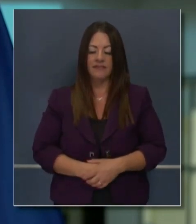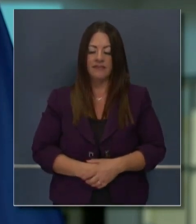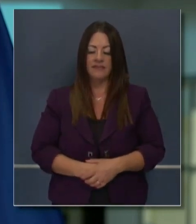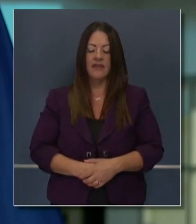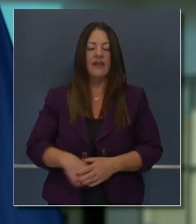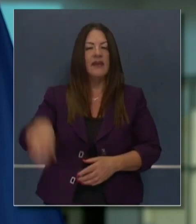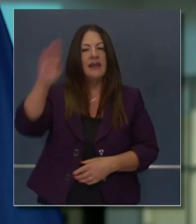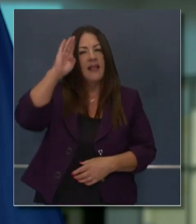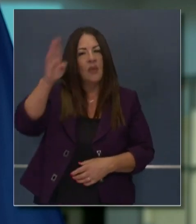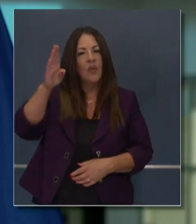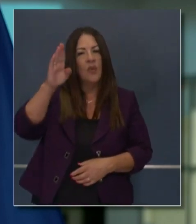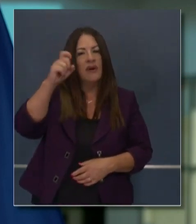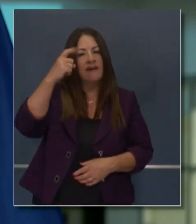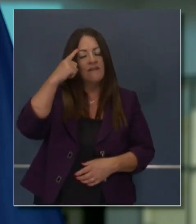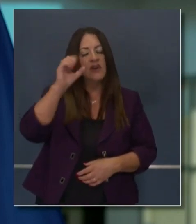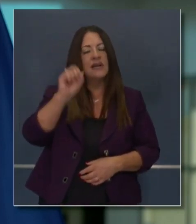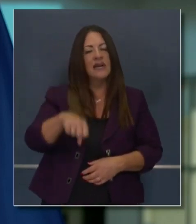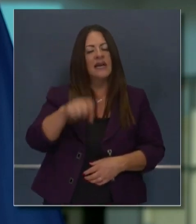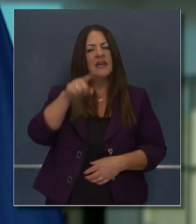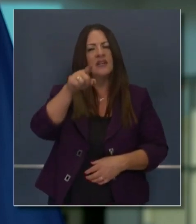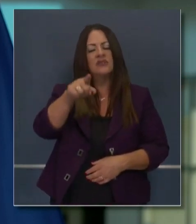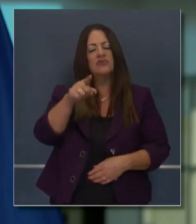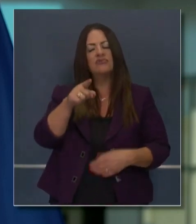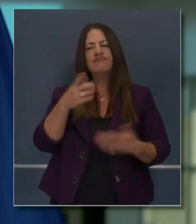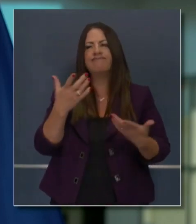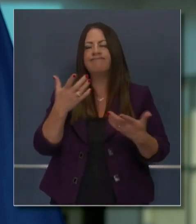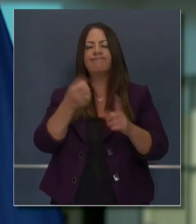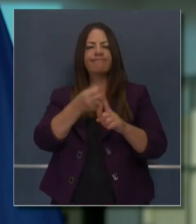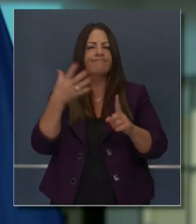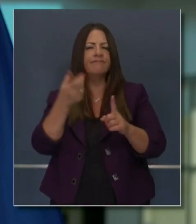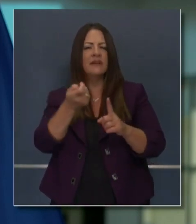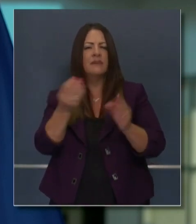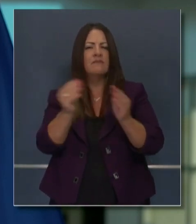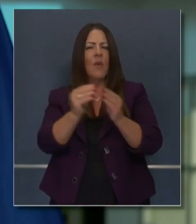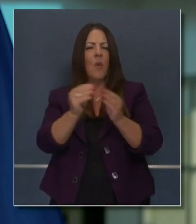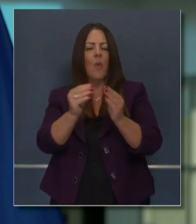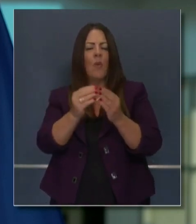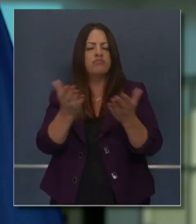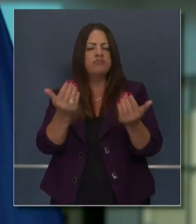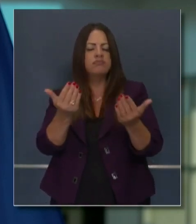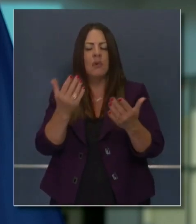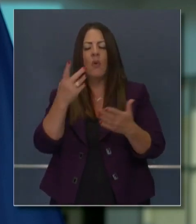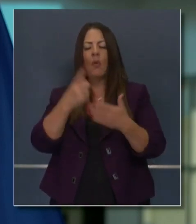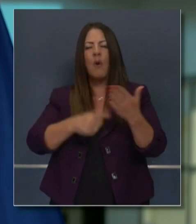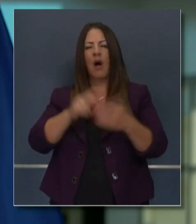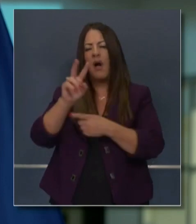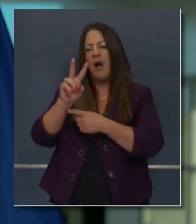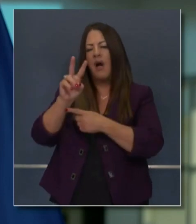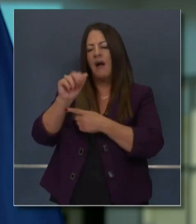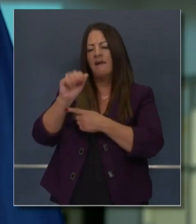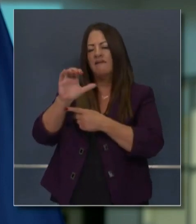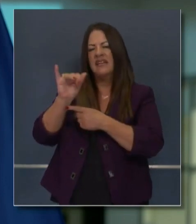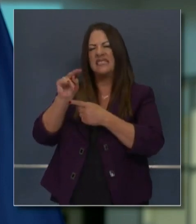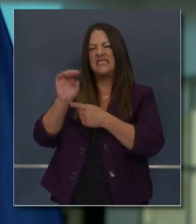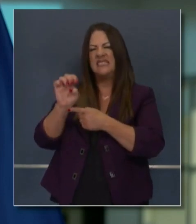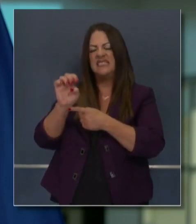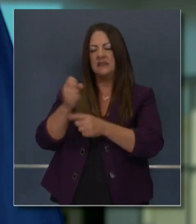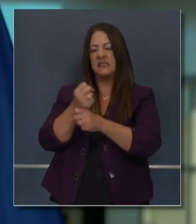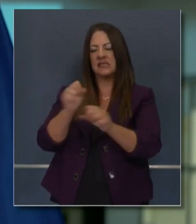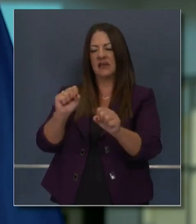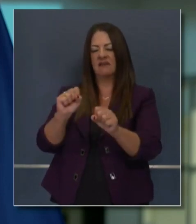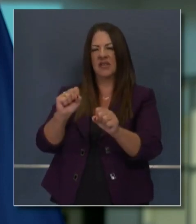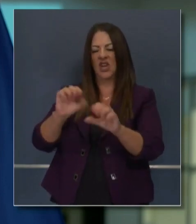Hi, Governor. I'm hoping you can talk a little bit more about exactly what the vaccine safety work group is going to